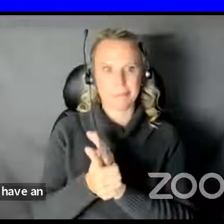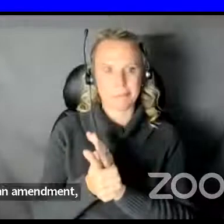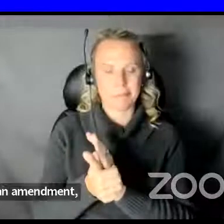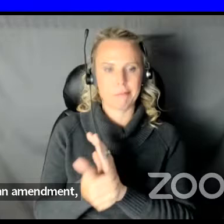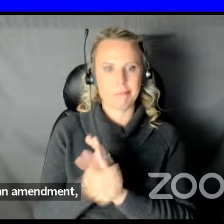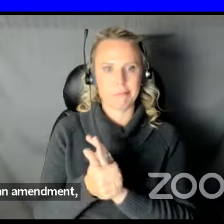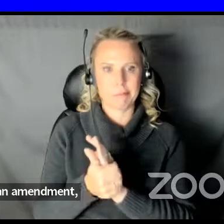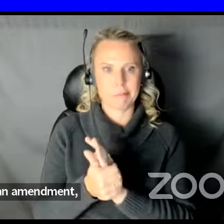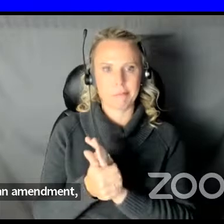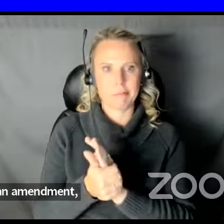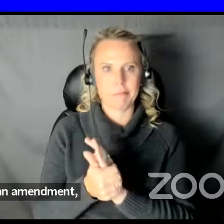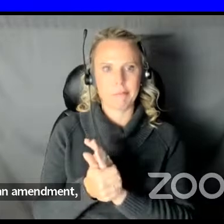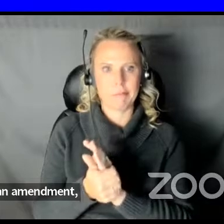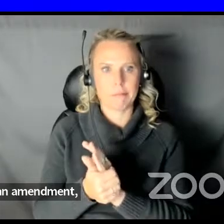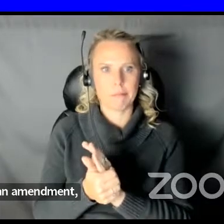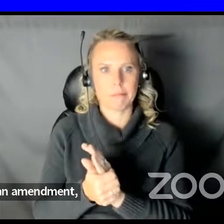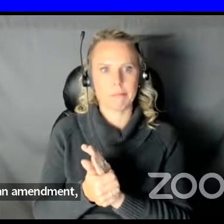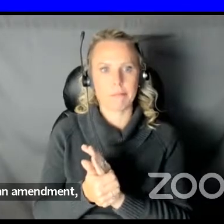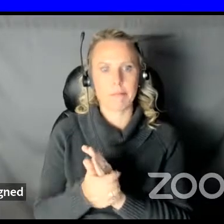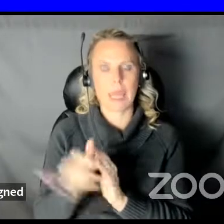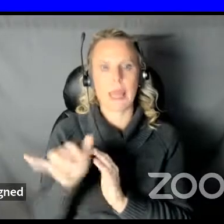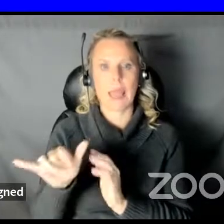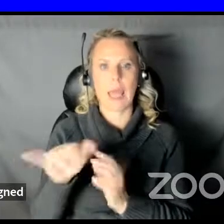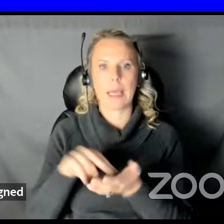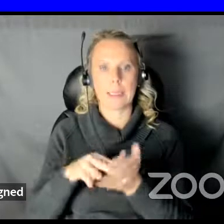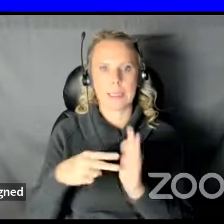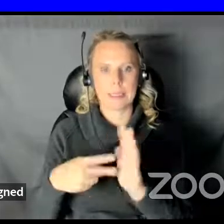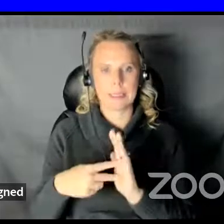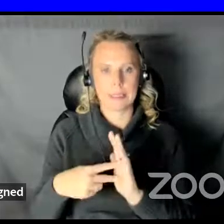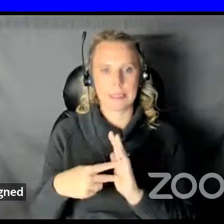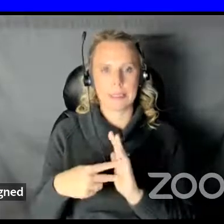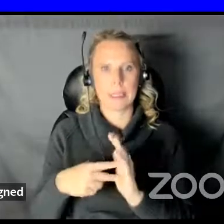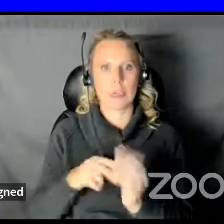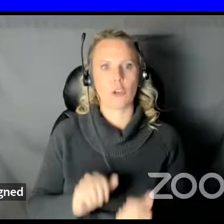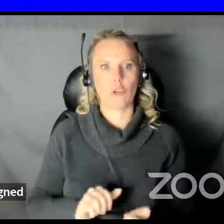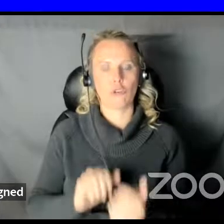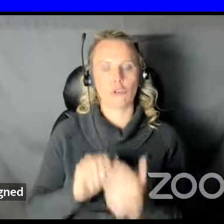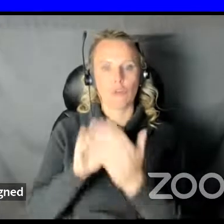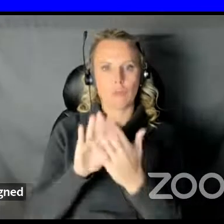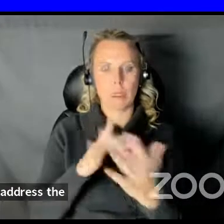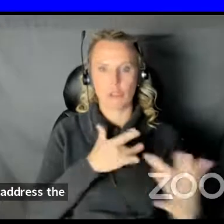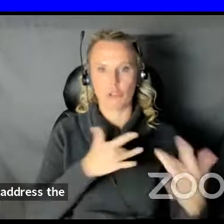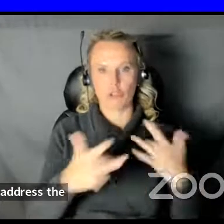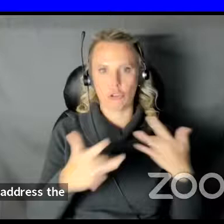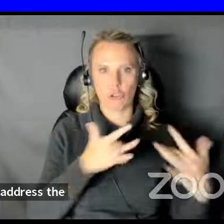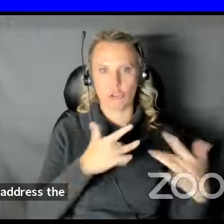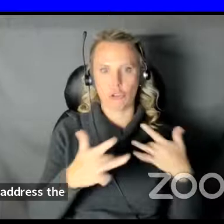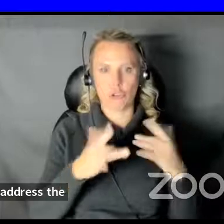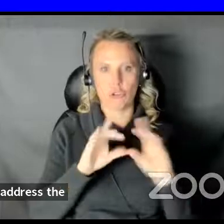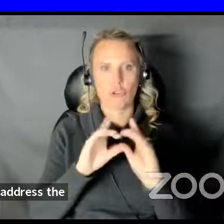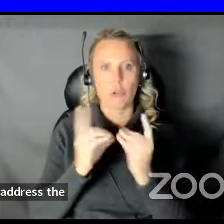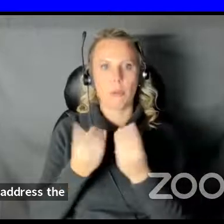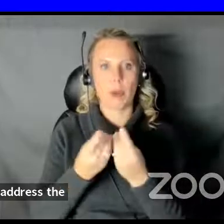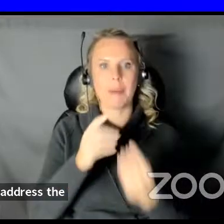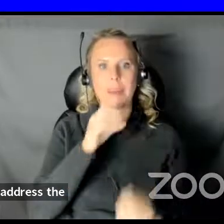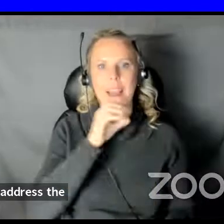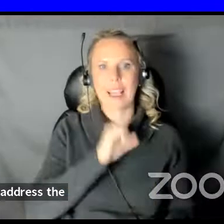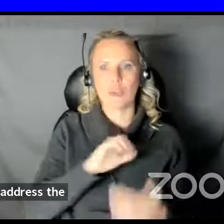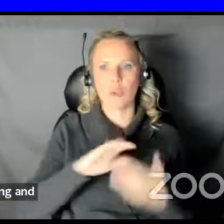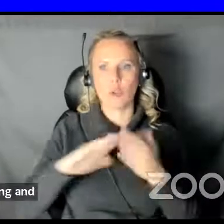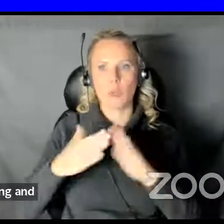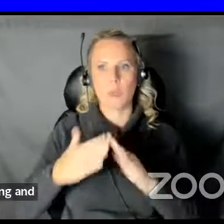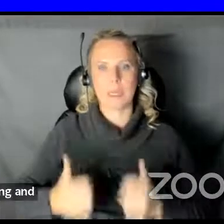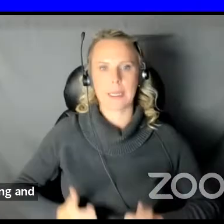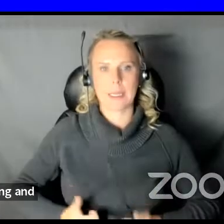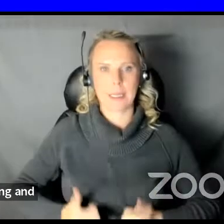is designed to address the concerns that the Department on Aging and Community